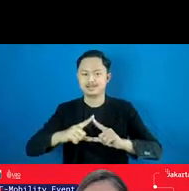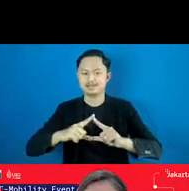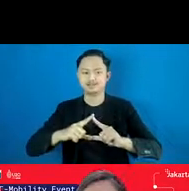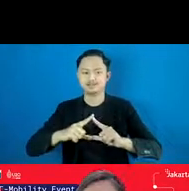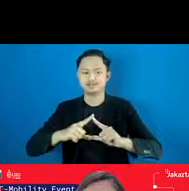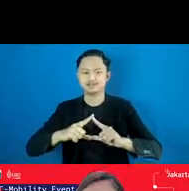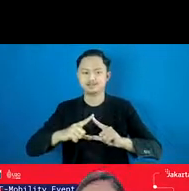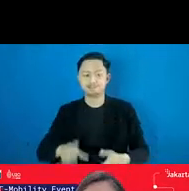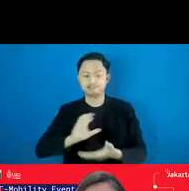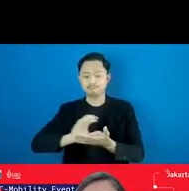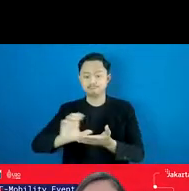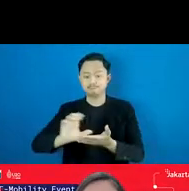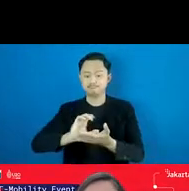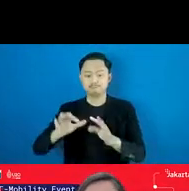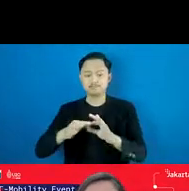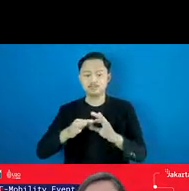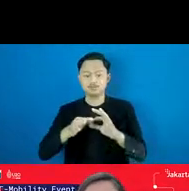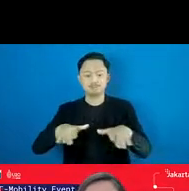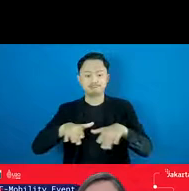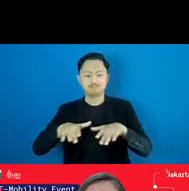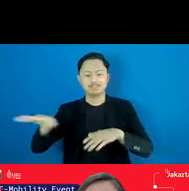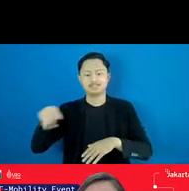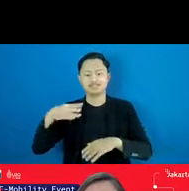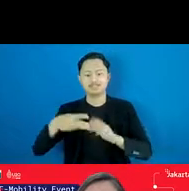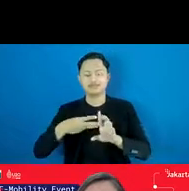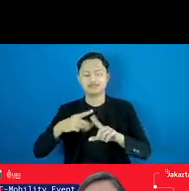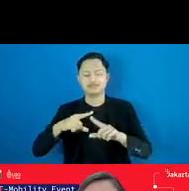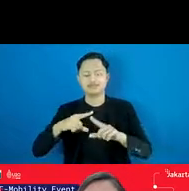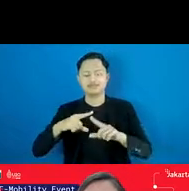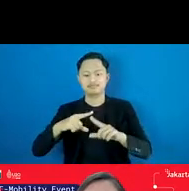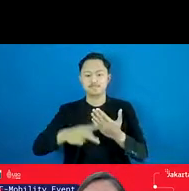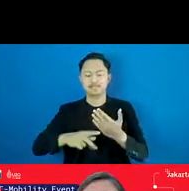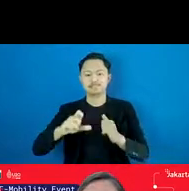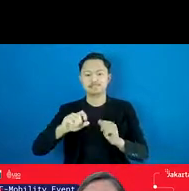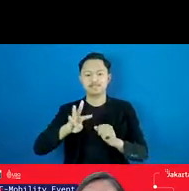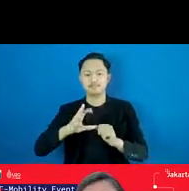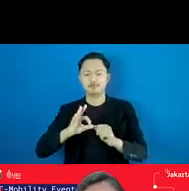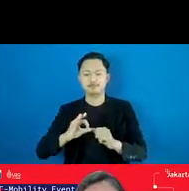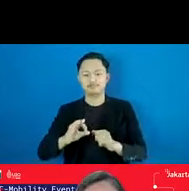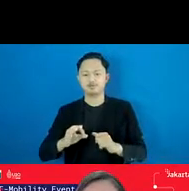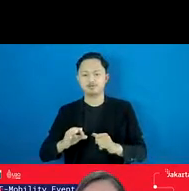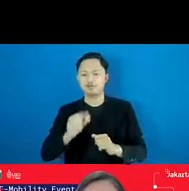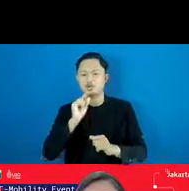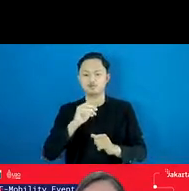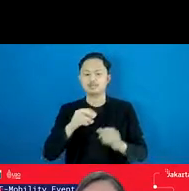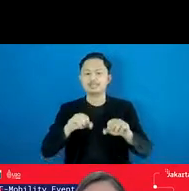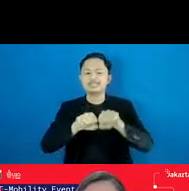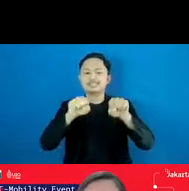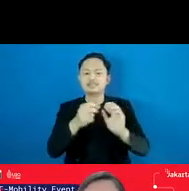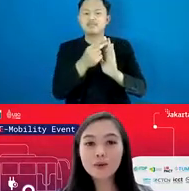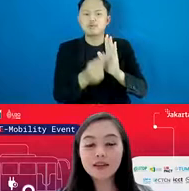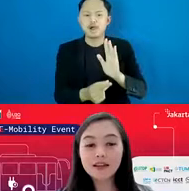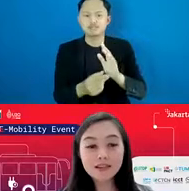Zebra Project at C40. And she will be presenting the business model and financing mechanism for BEV